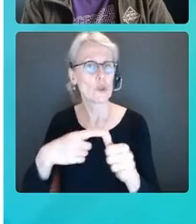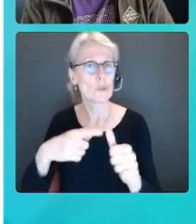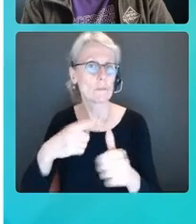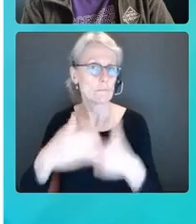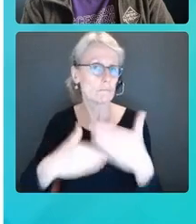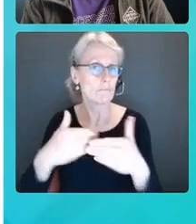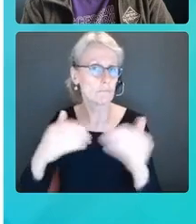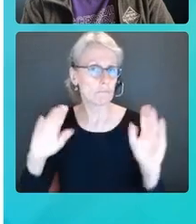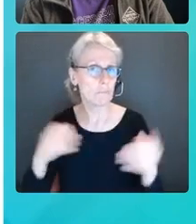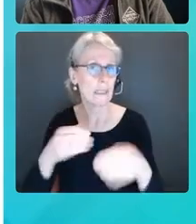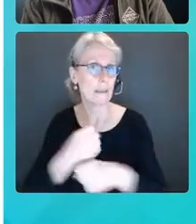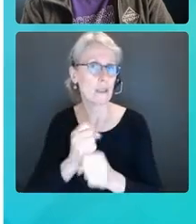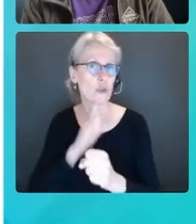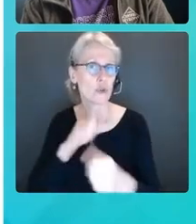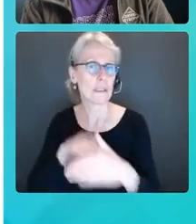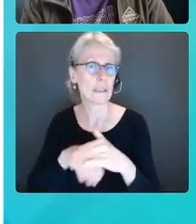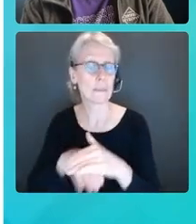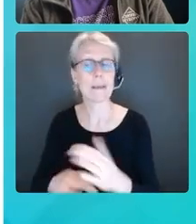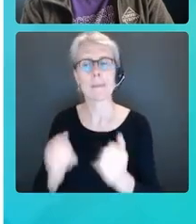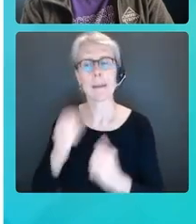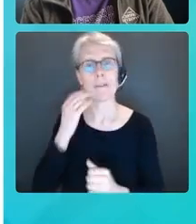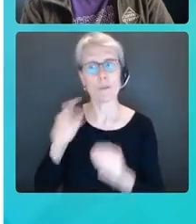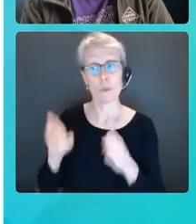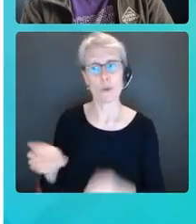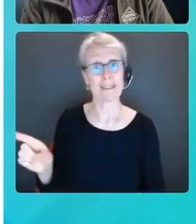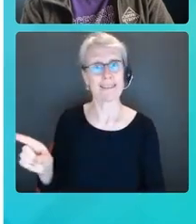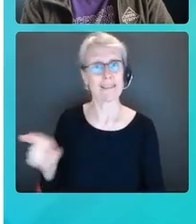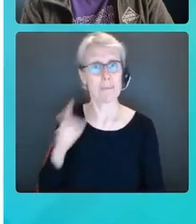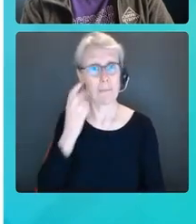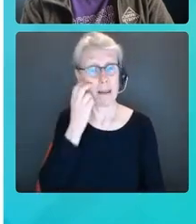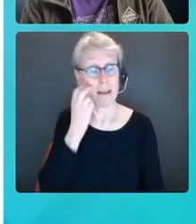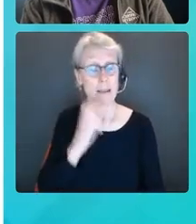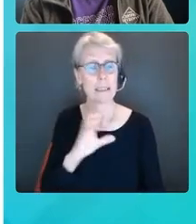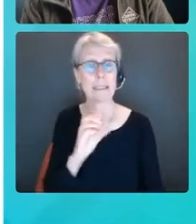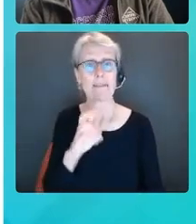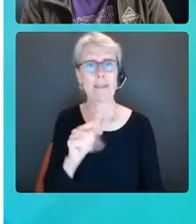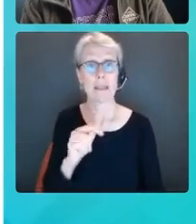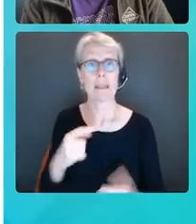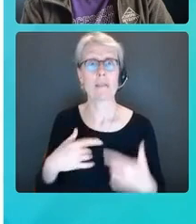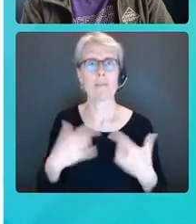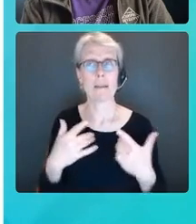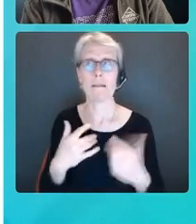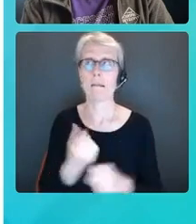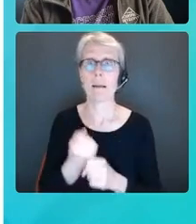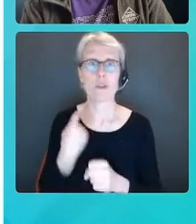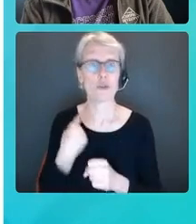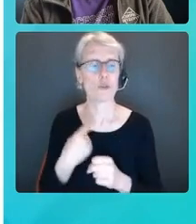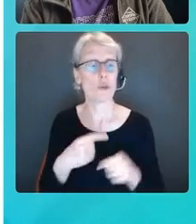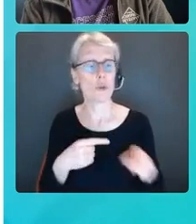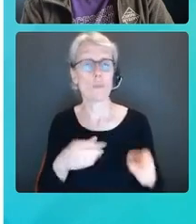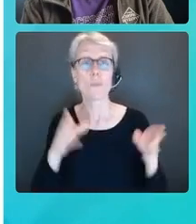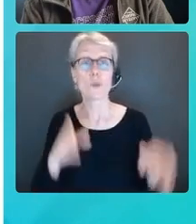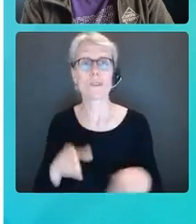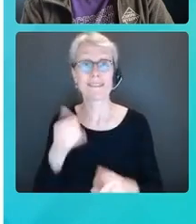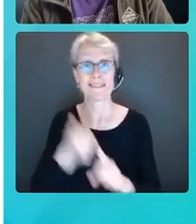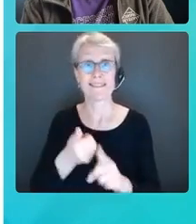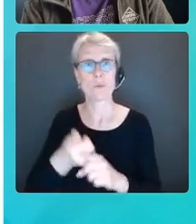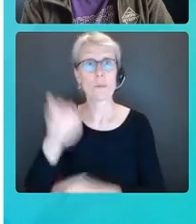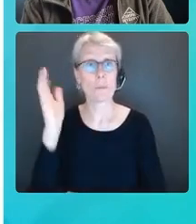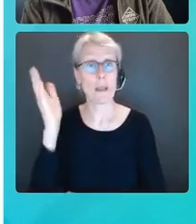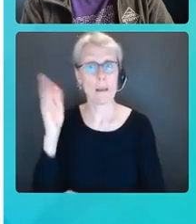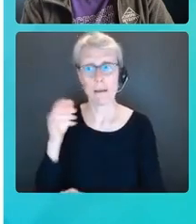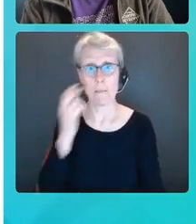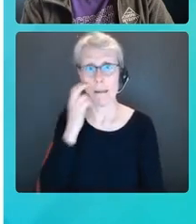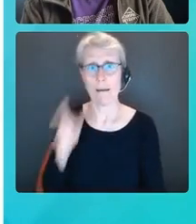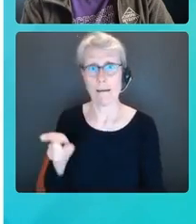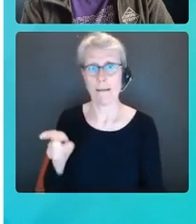but also say an attendee. You have an attendee who's blind. We had at Cvent Connect last year. What the keynote speaker was blind. They have to